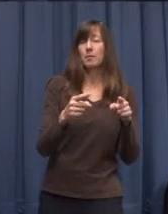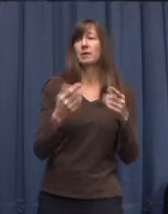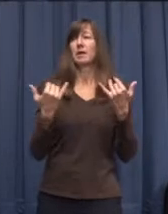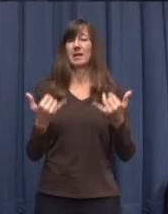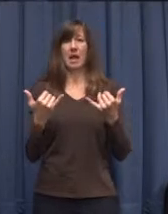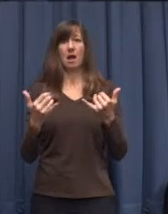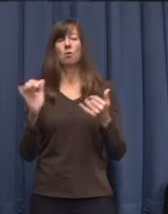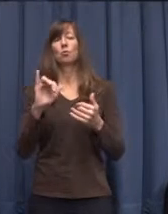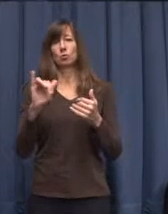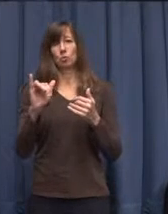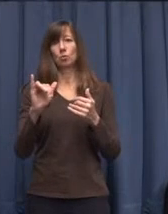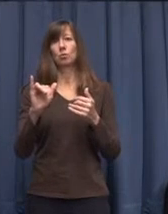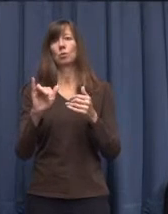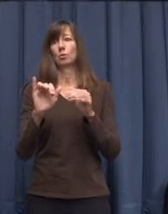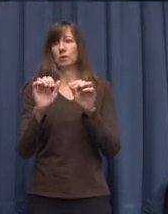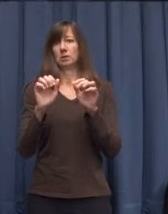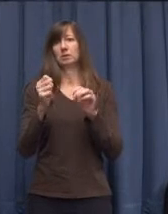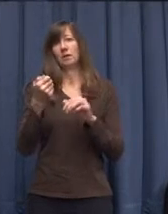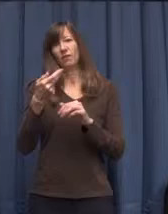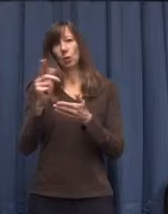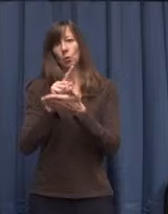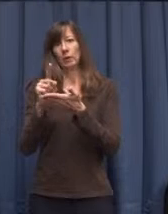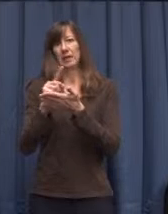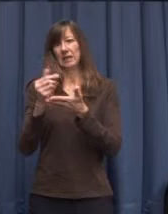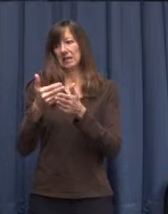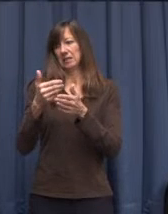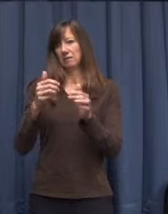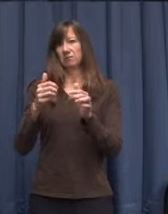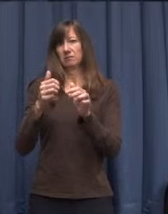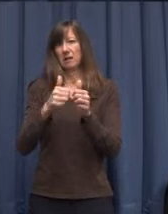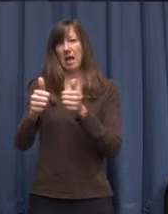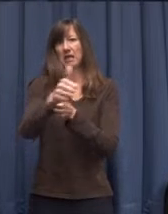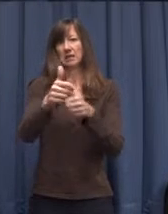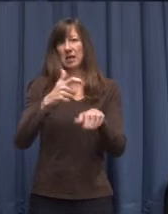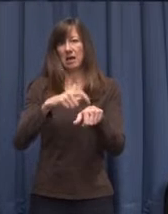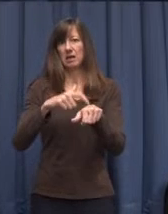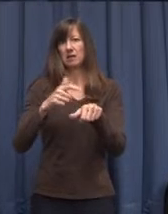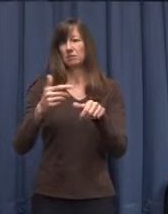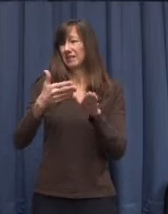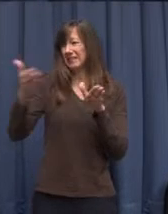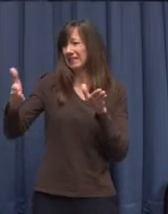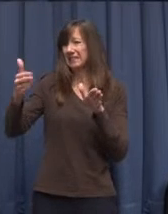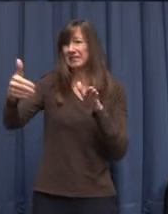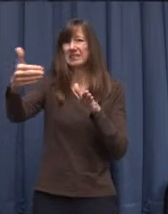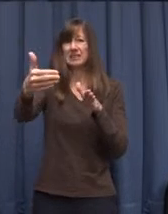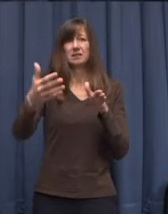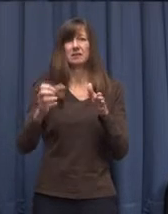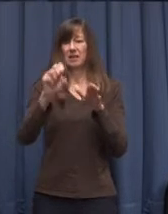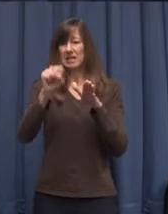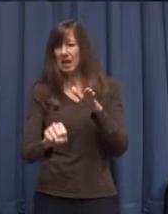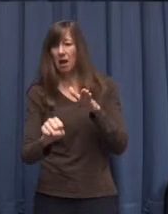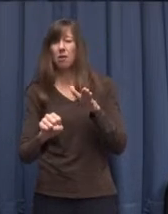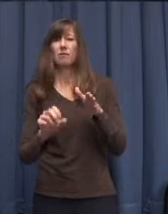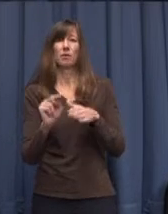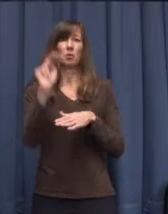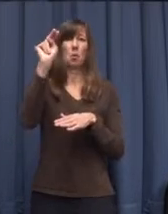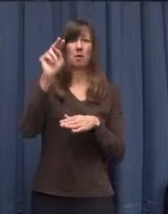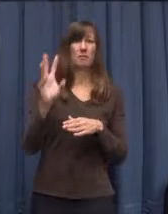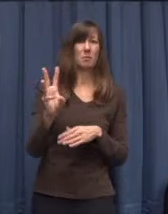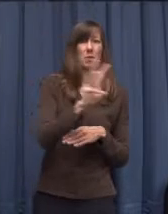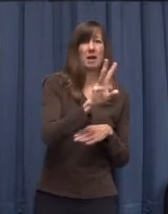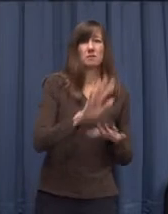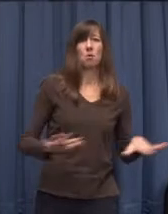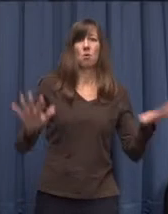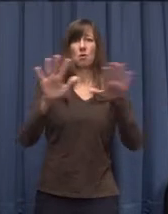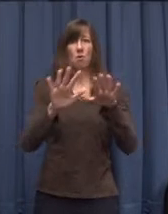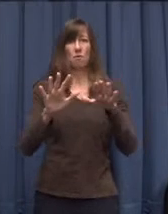a few weeks ahead of us to many of our neighbors to our south and even to our north and west, all across the state and across the